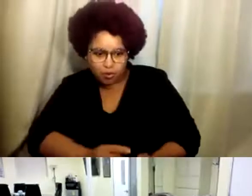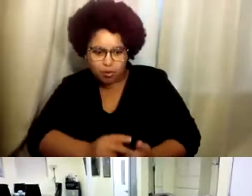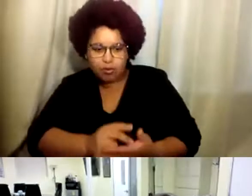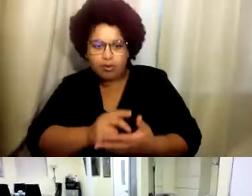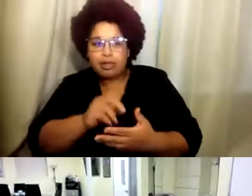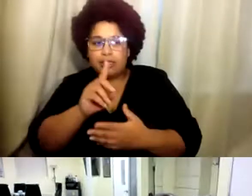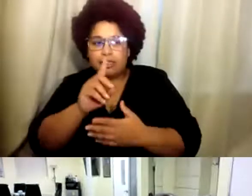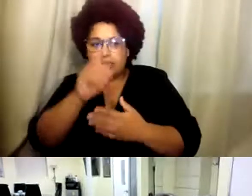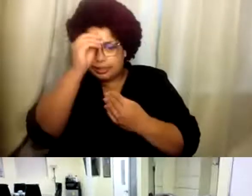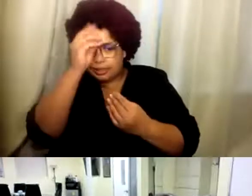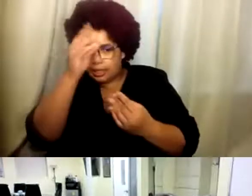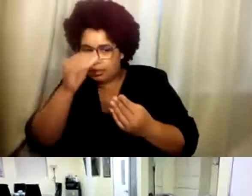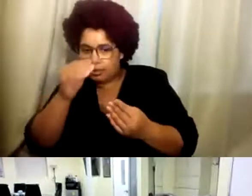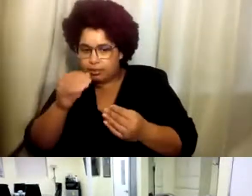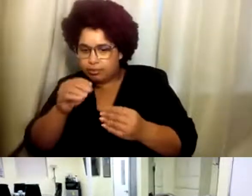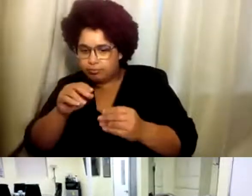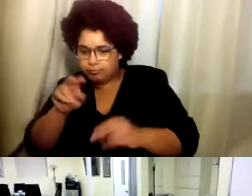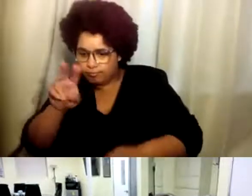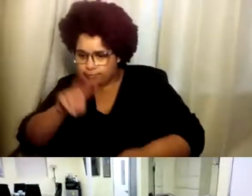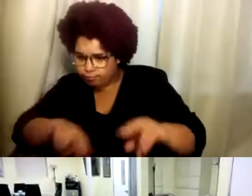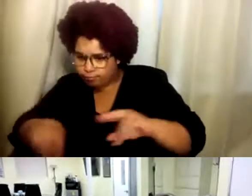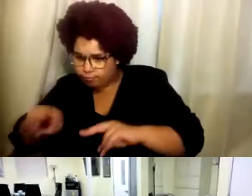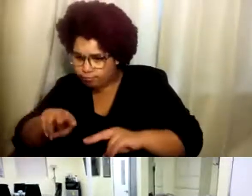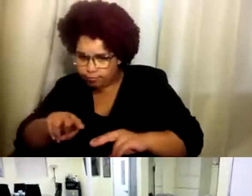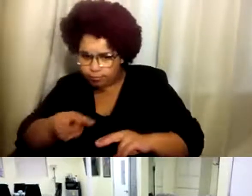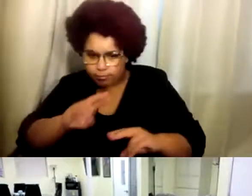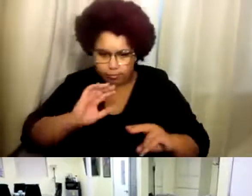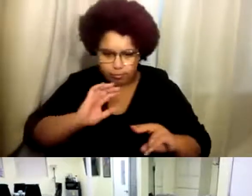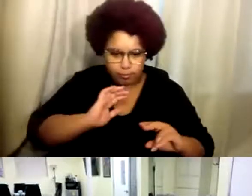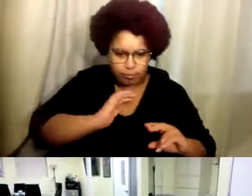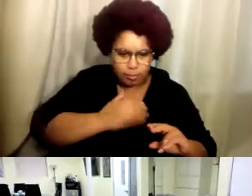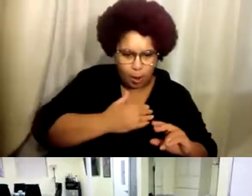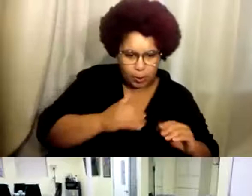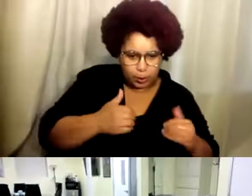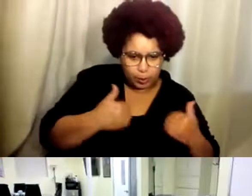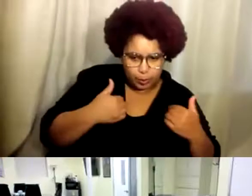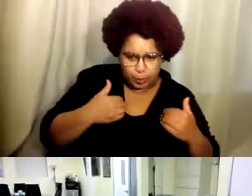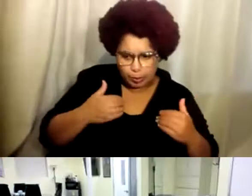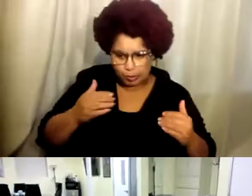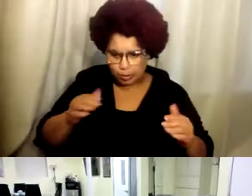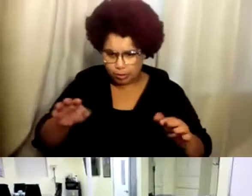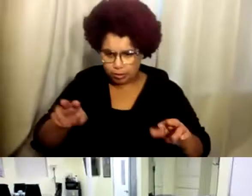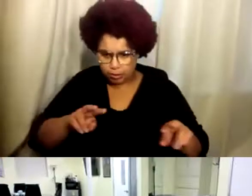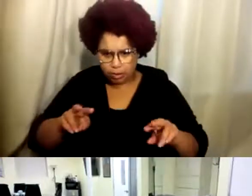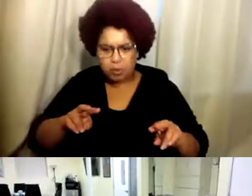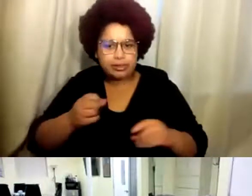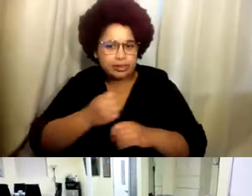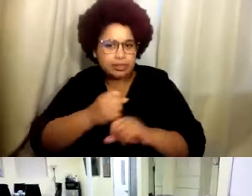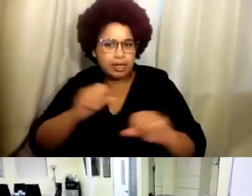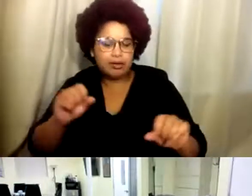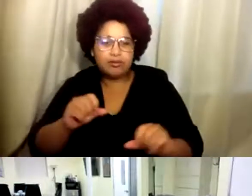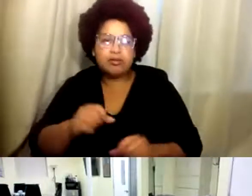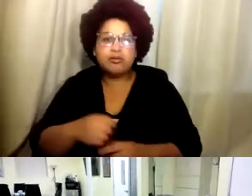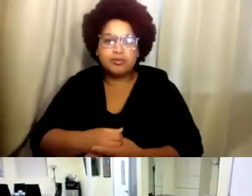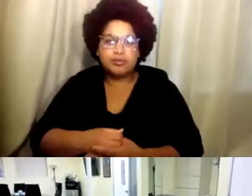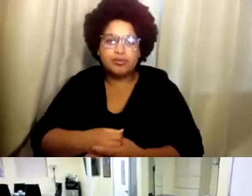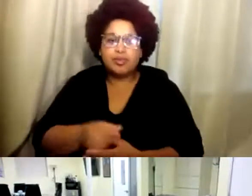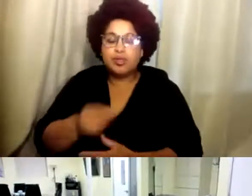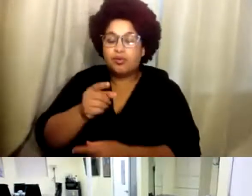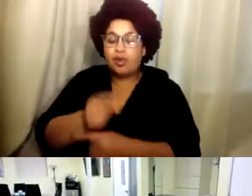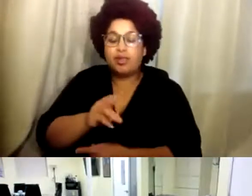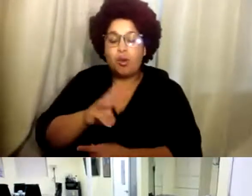safe for our, our youth. Yes, the Western States Scientific Safety Review